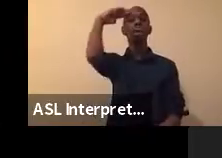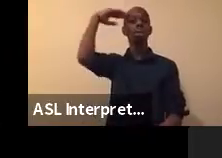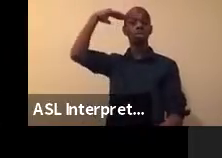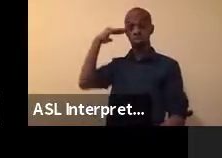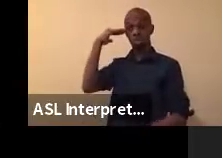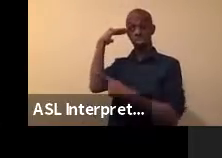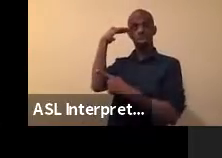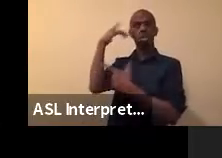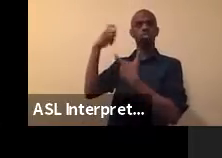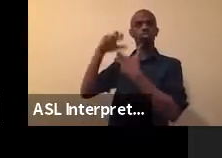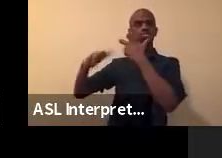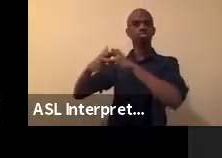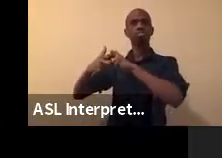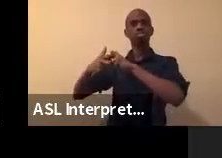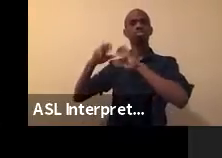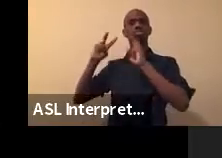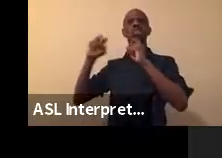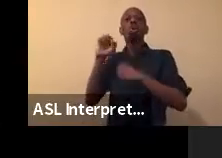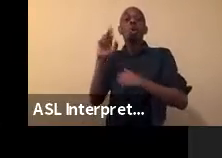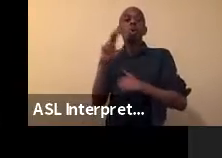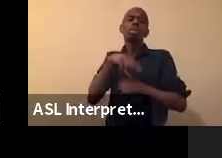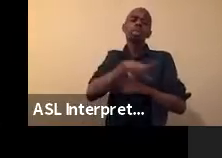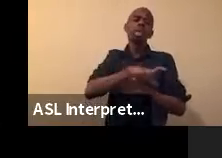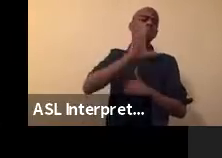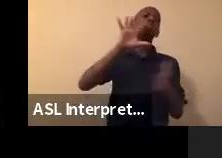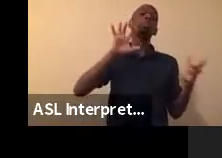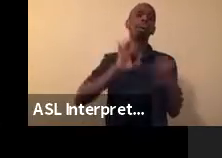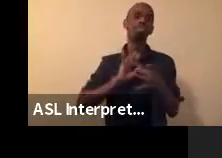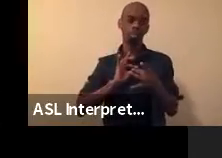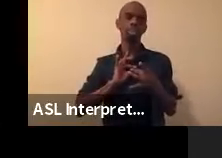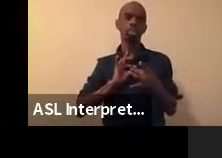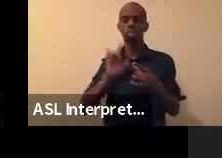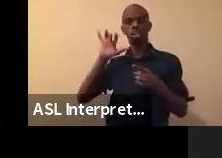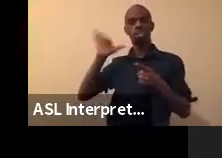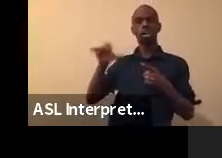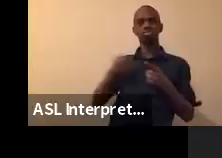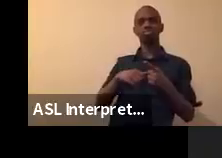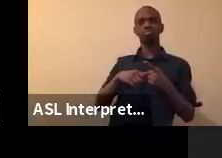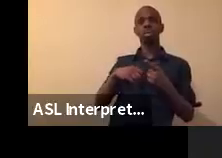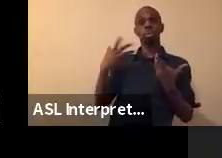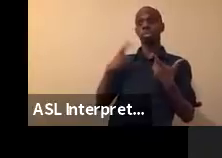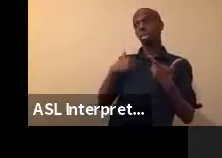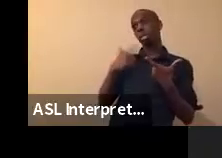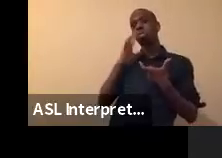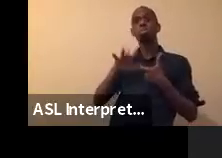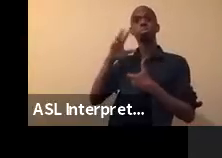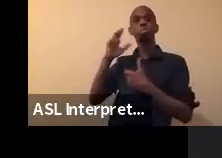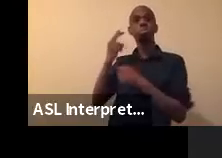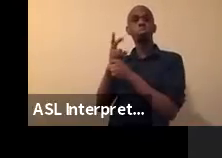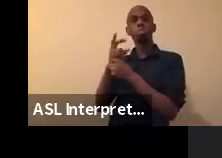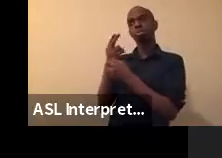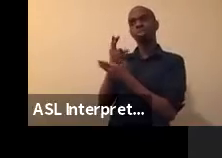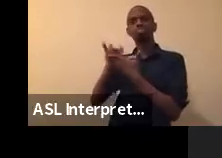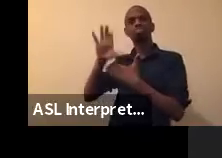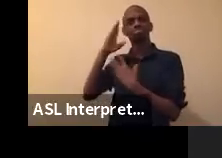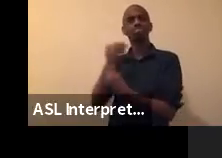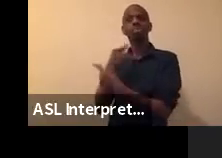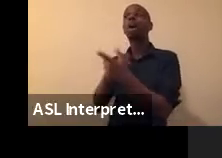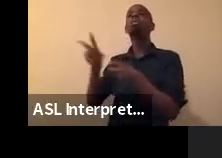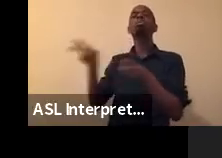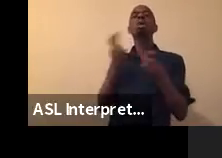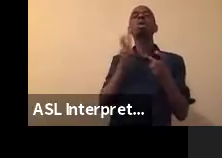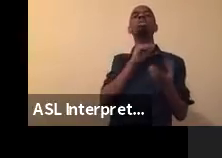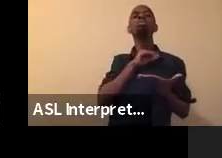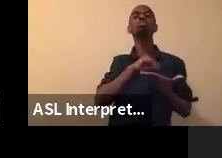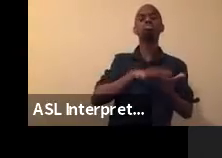if their entire manuscripts weren't about it, they would reference Korean store owners, and regardless of the ethnicity of the Asian American author. And so the